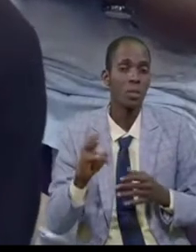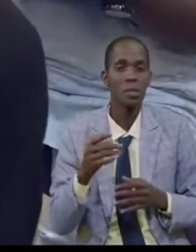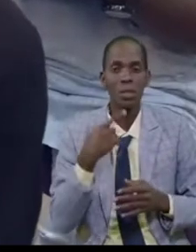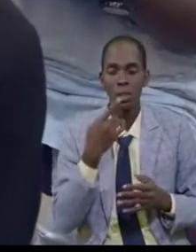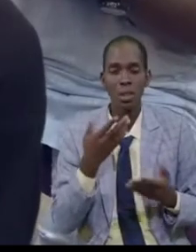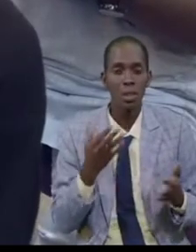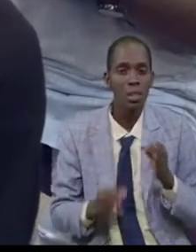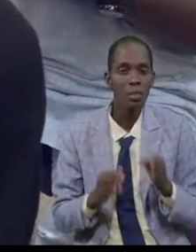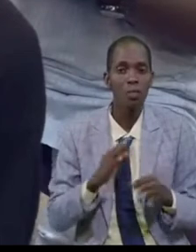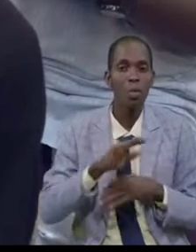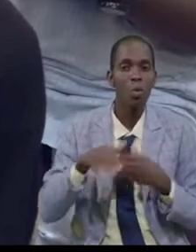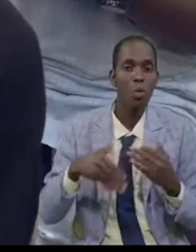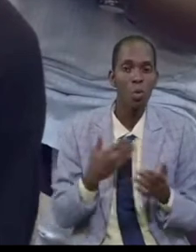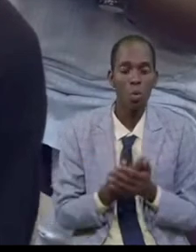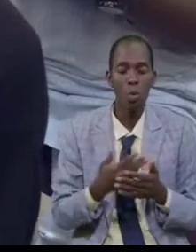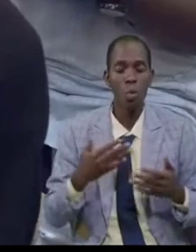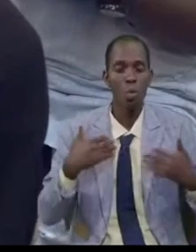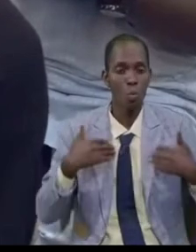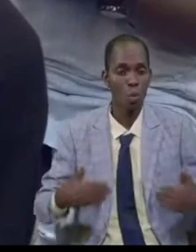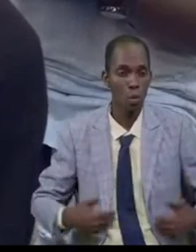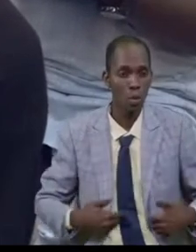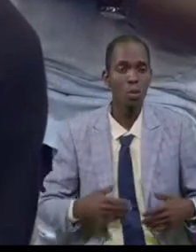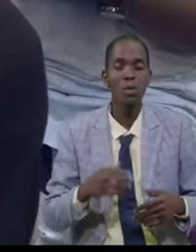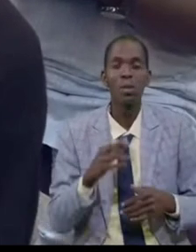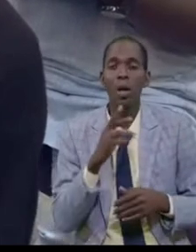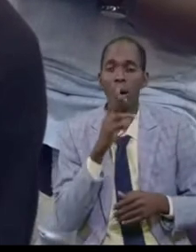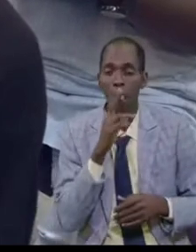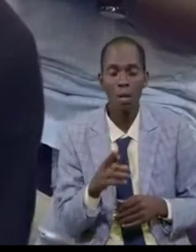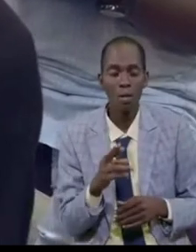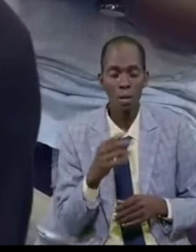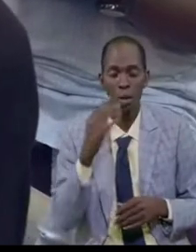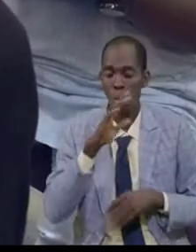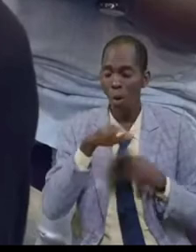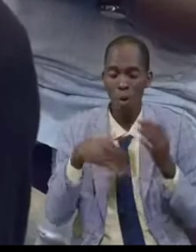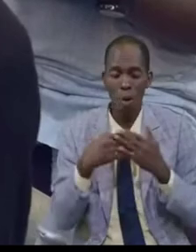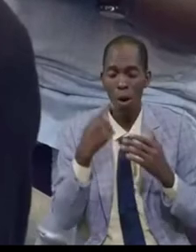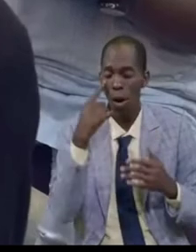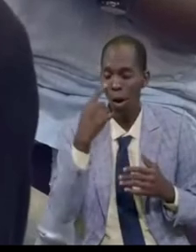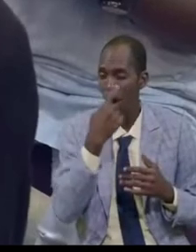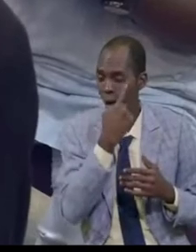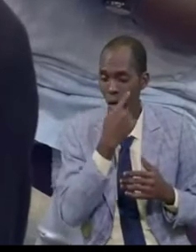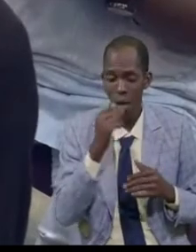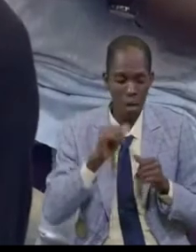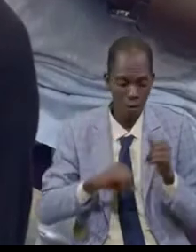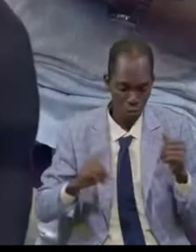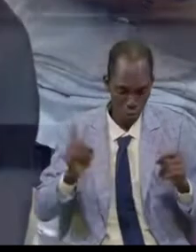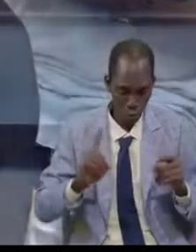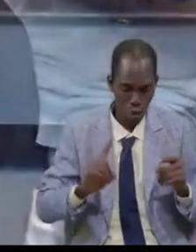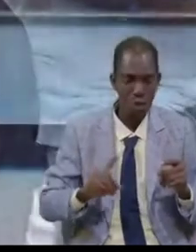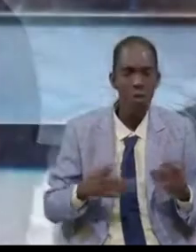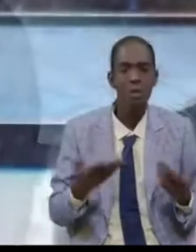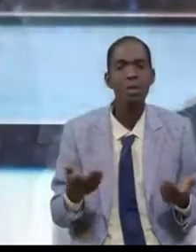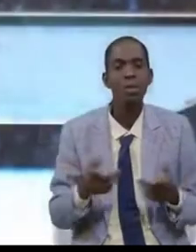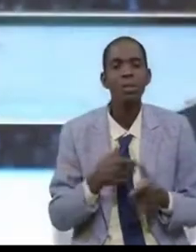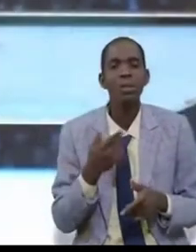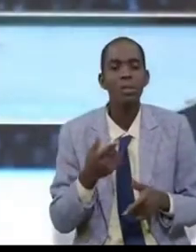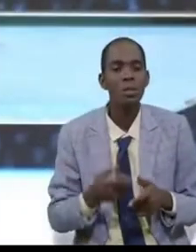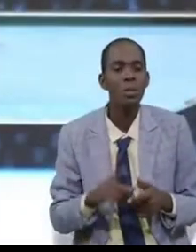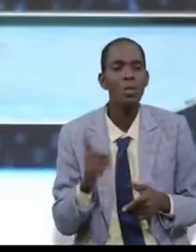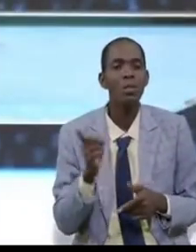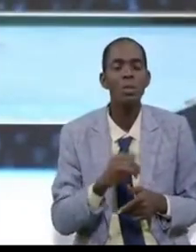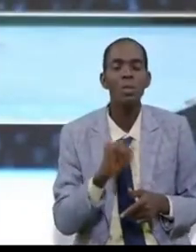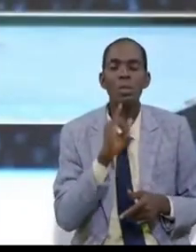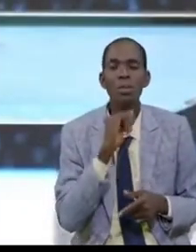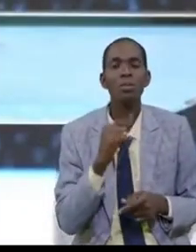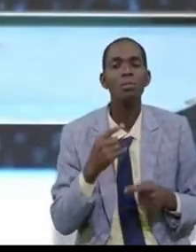eye, where were the hearing? If the eye becomes so important, I see, I